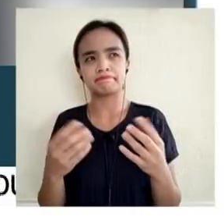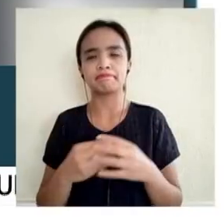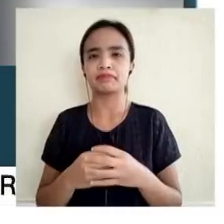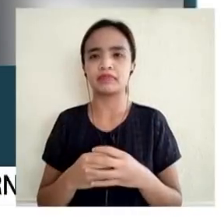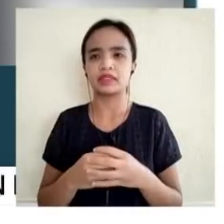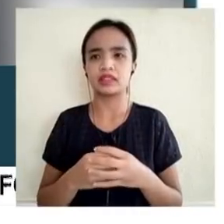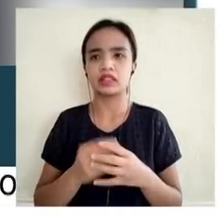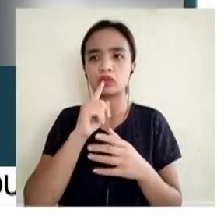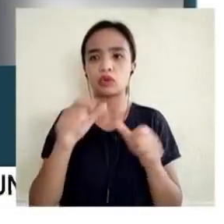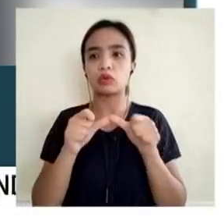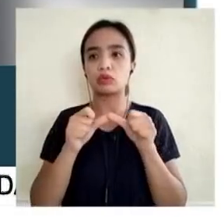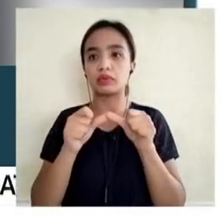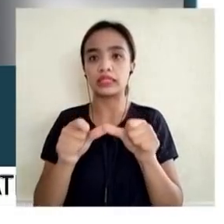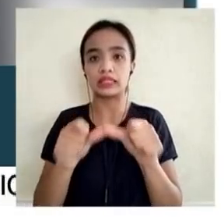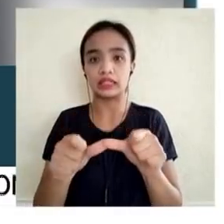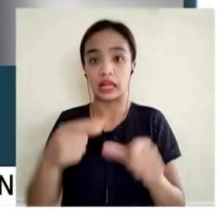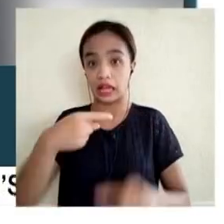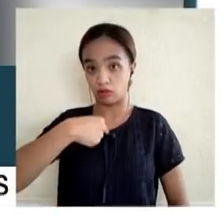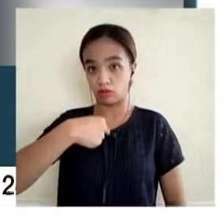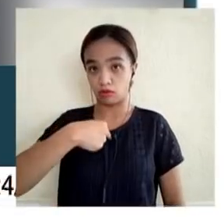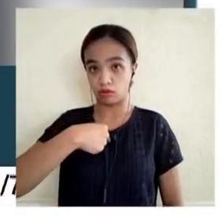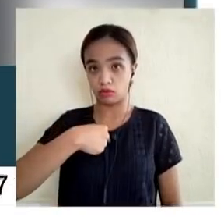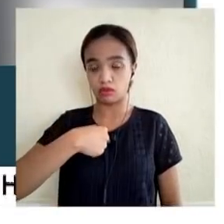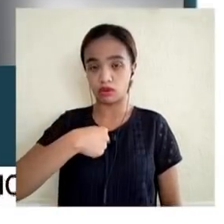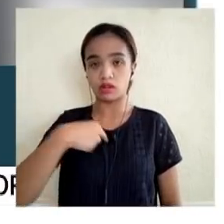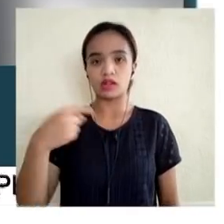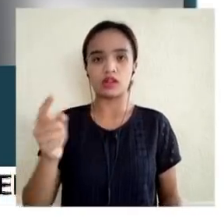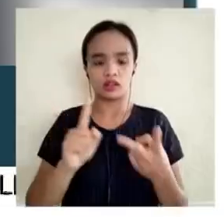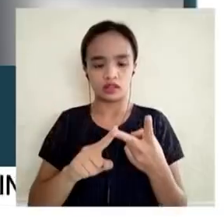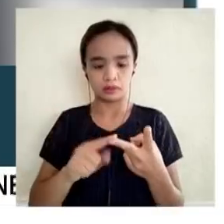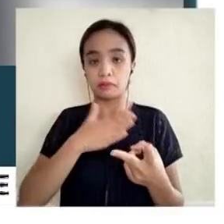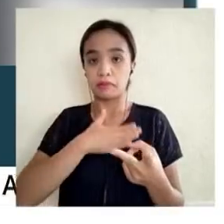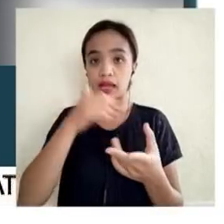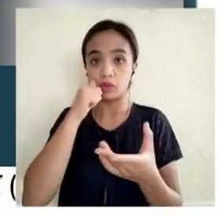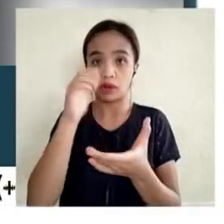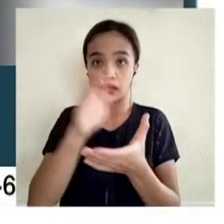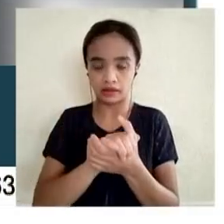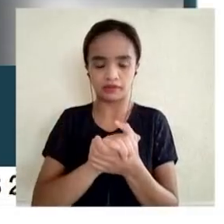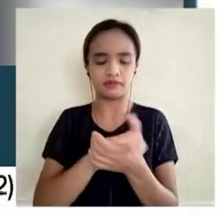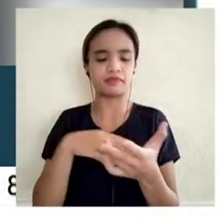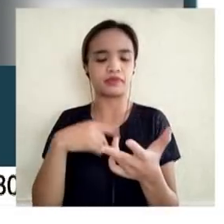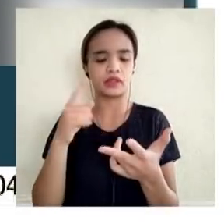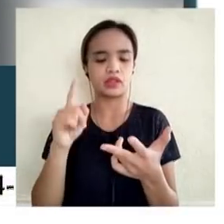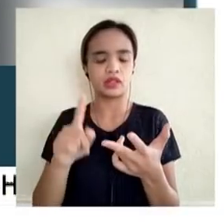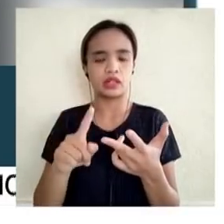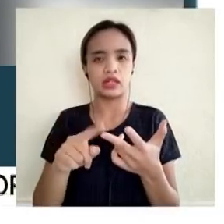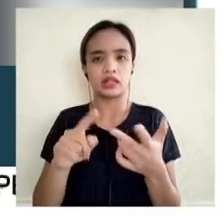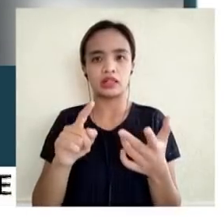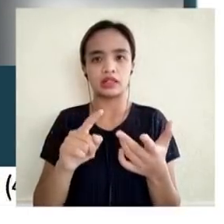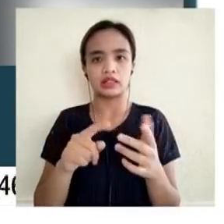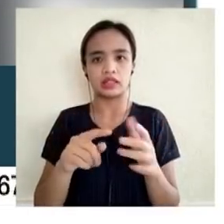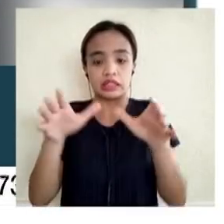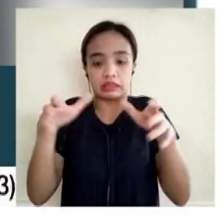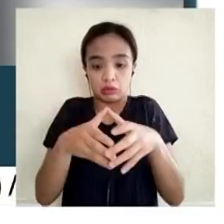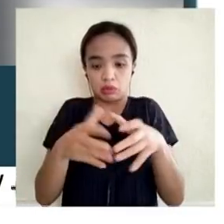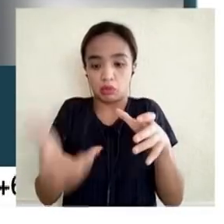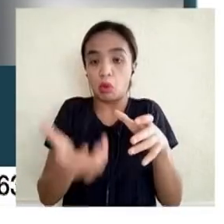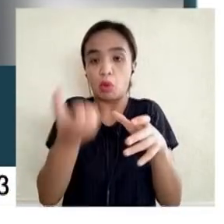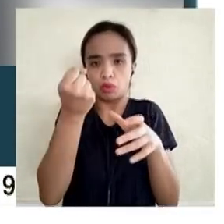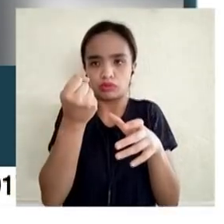outlast me. It will outlast my wife. It will belong to the group running